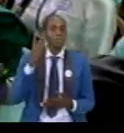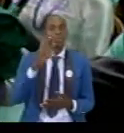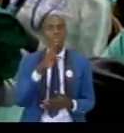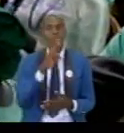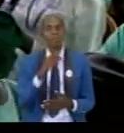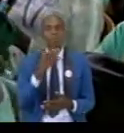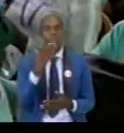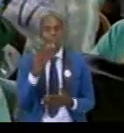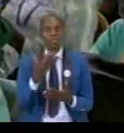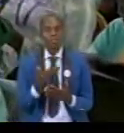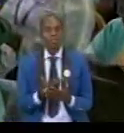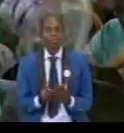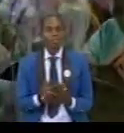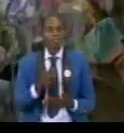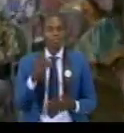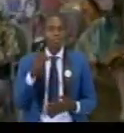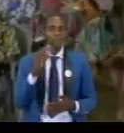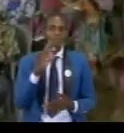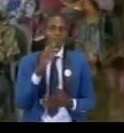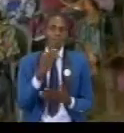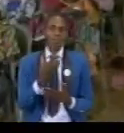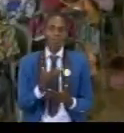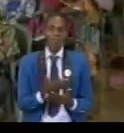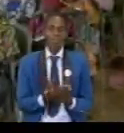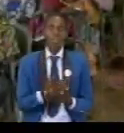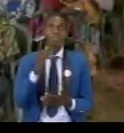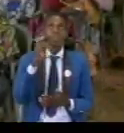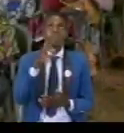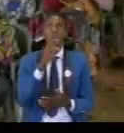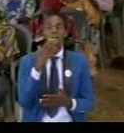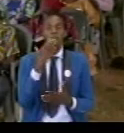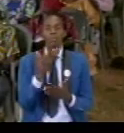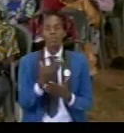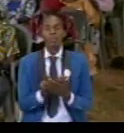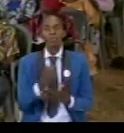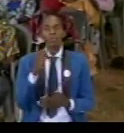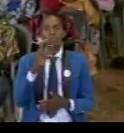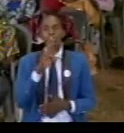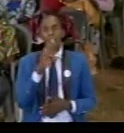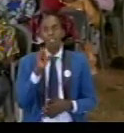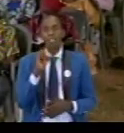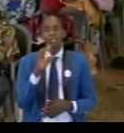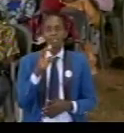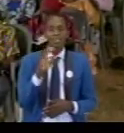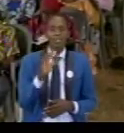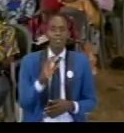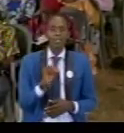they are all wonderful testimonies. Come out and share it.